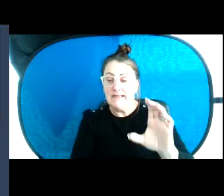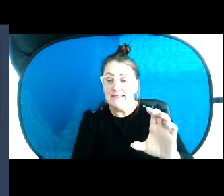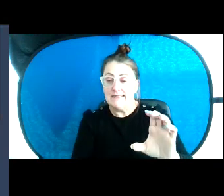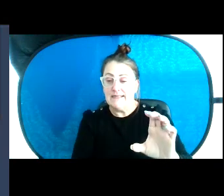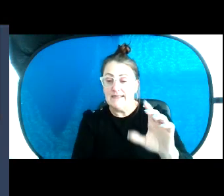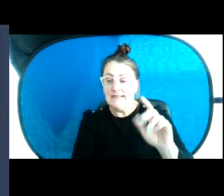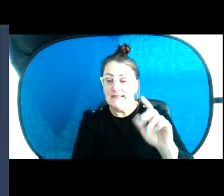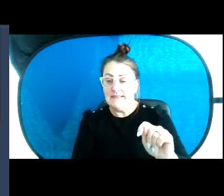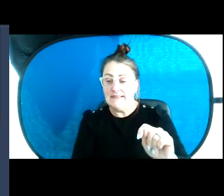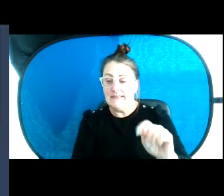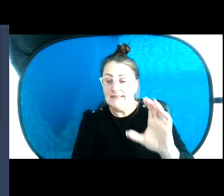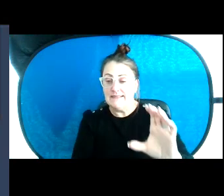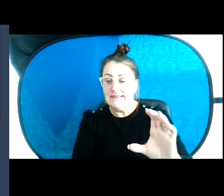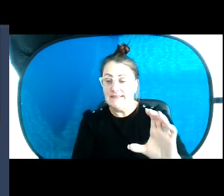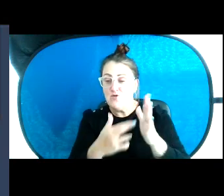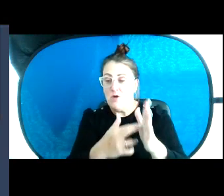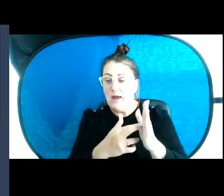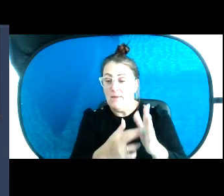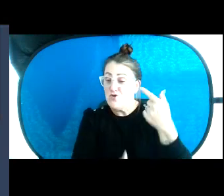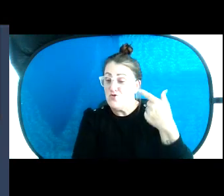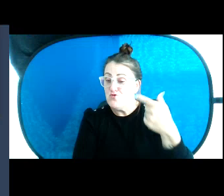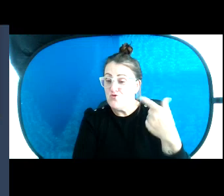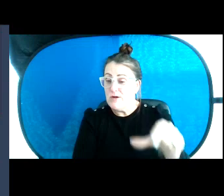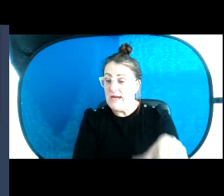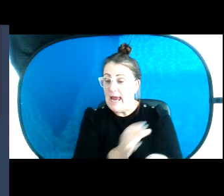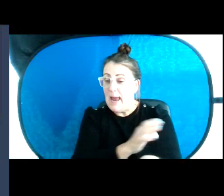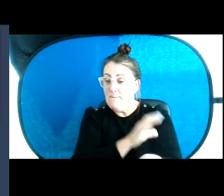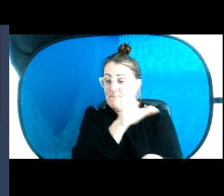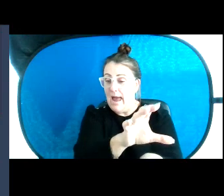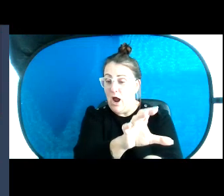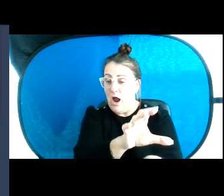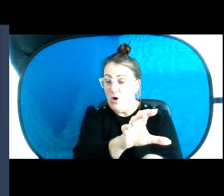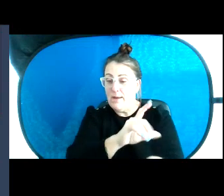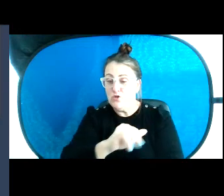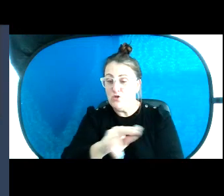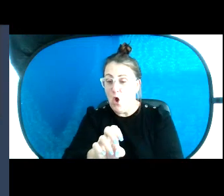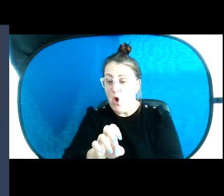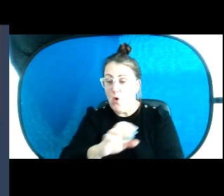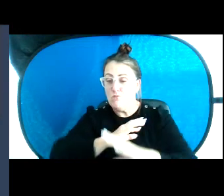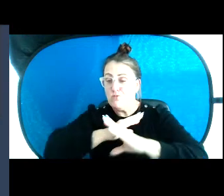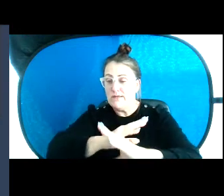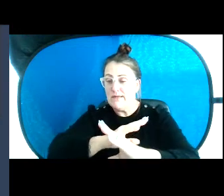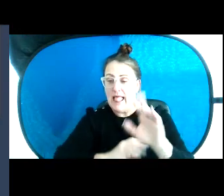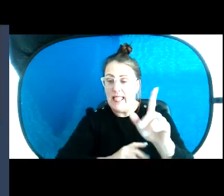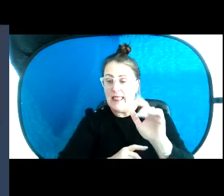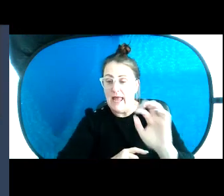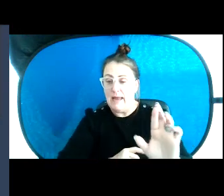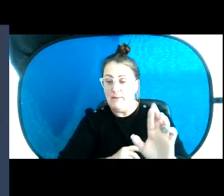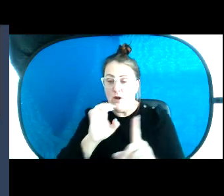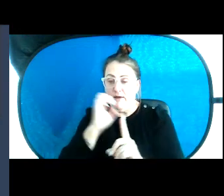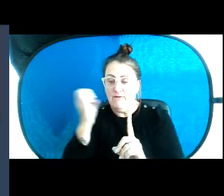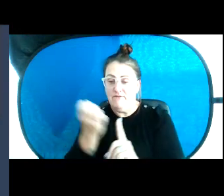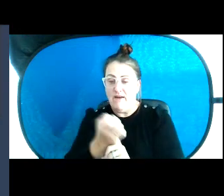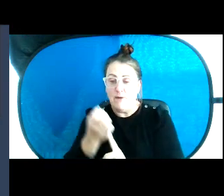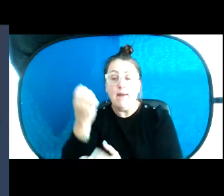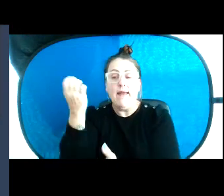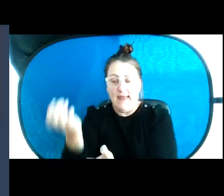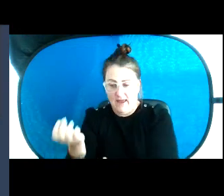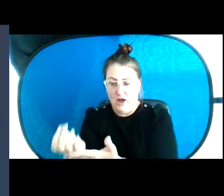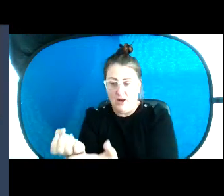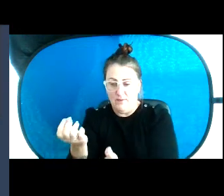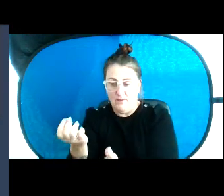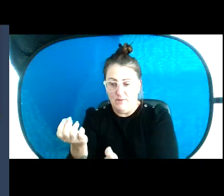latest meeting of the Green Empowerment Zone, which seeks to protect labor, the environment, and the economy in the